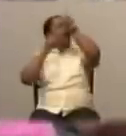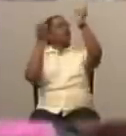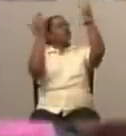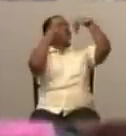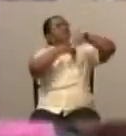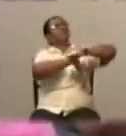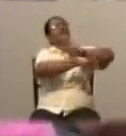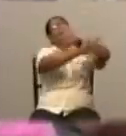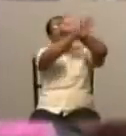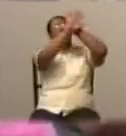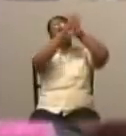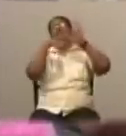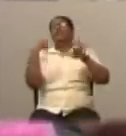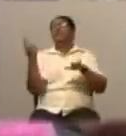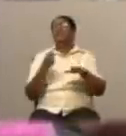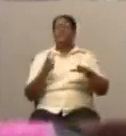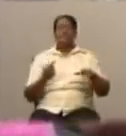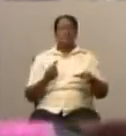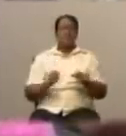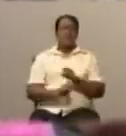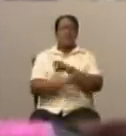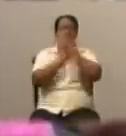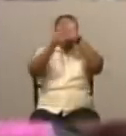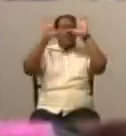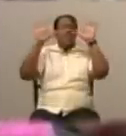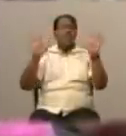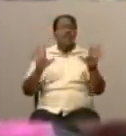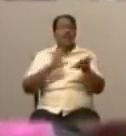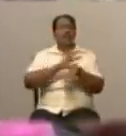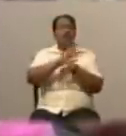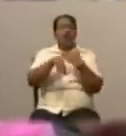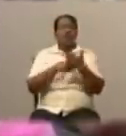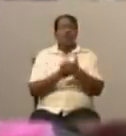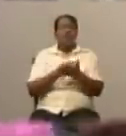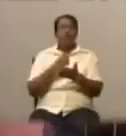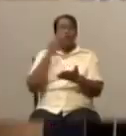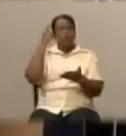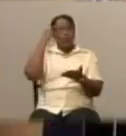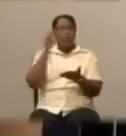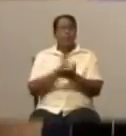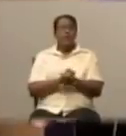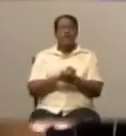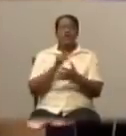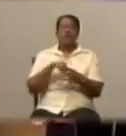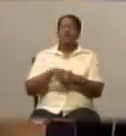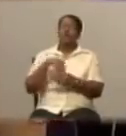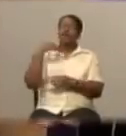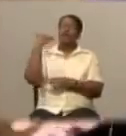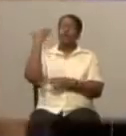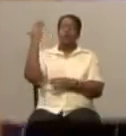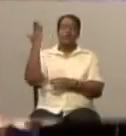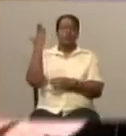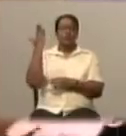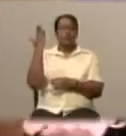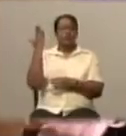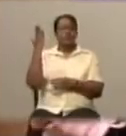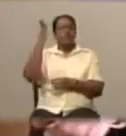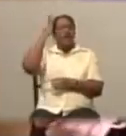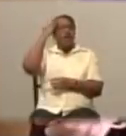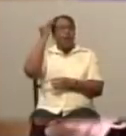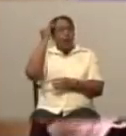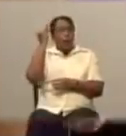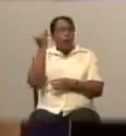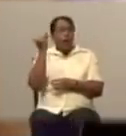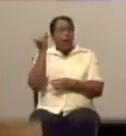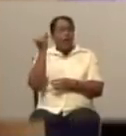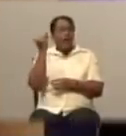You are the eternal light of all those who believe in you. So, dear brothers, sisters, that's why